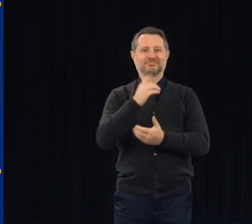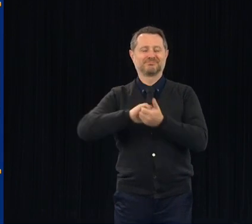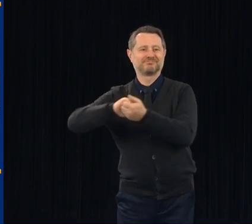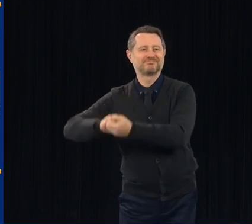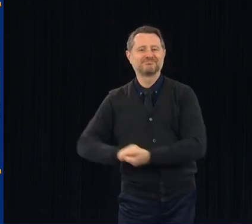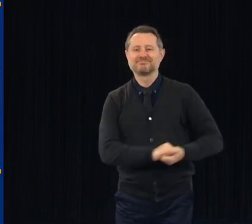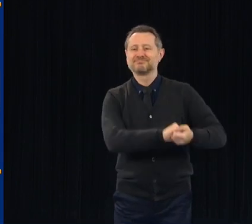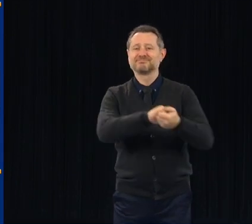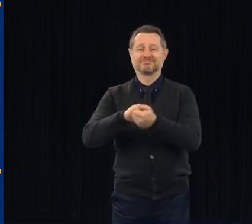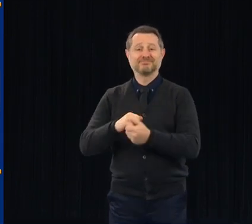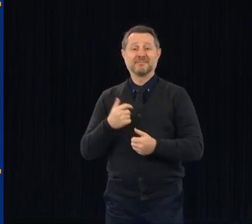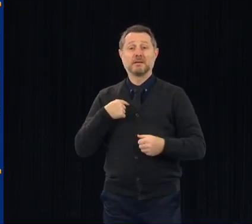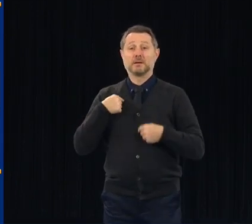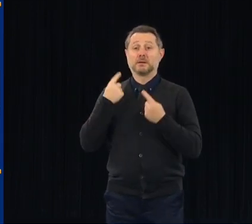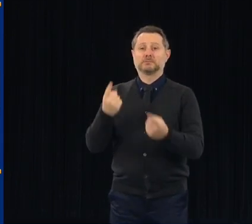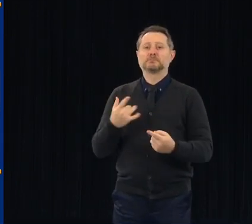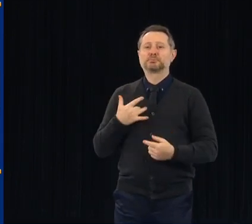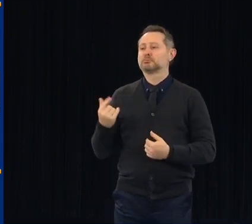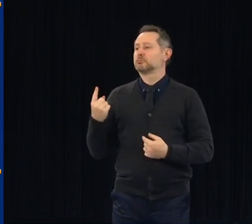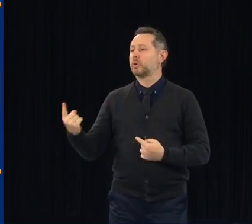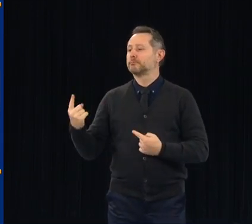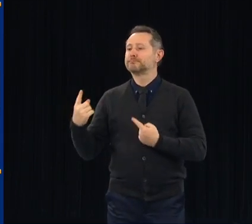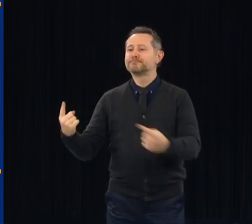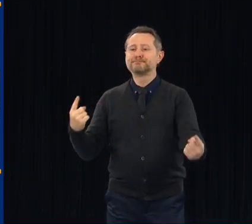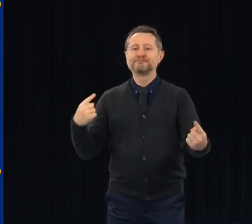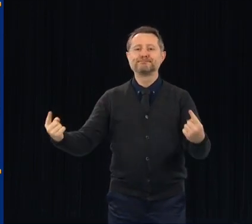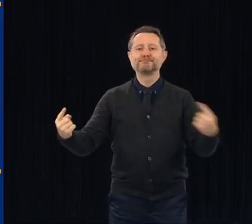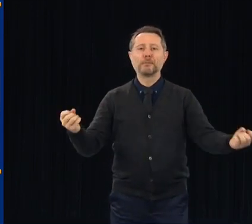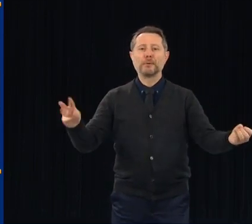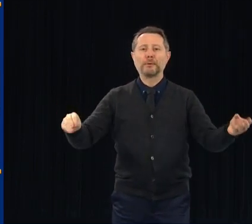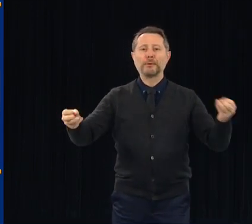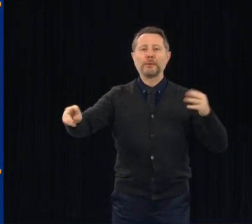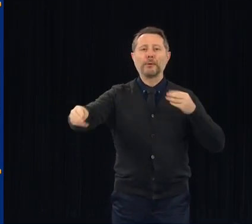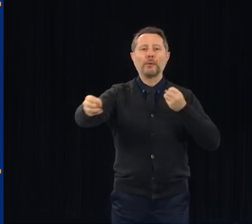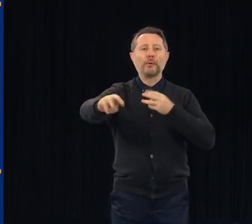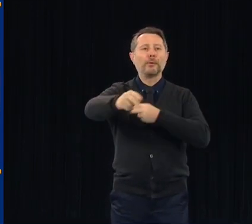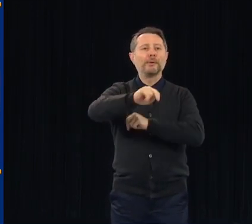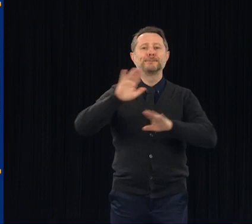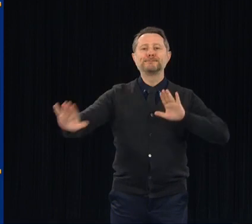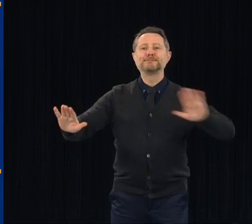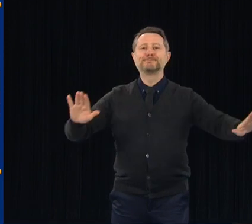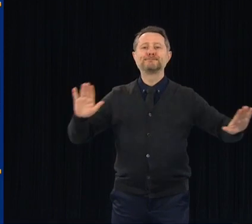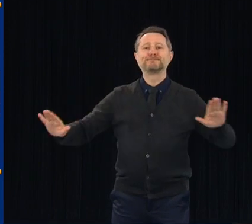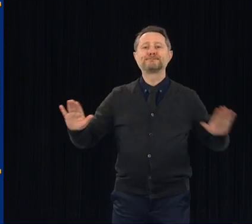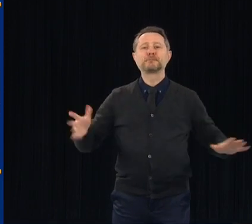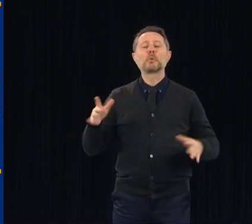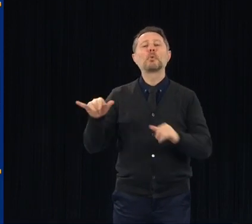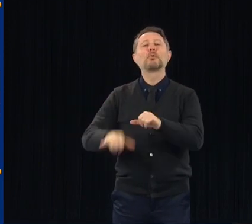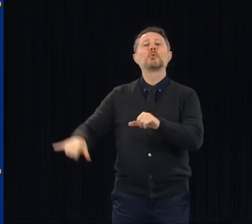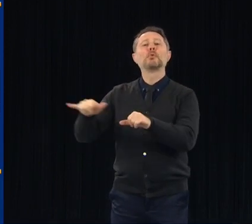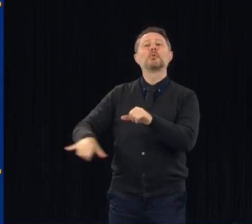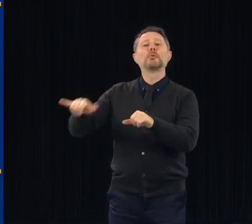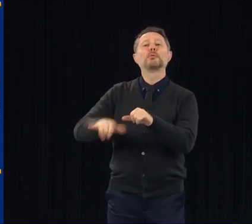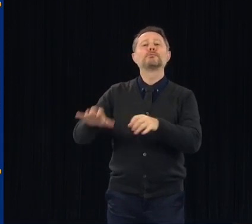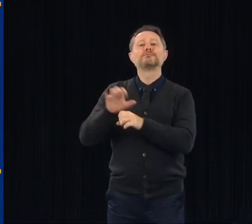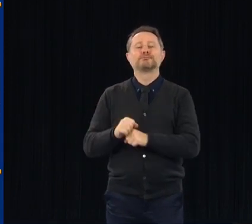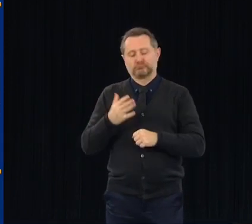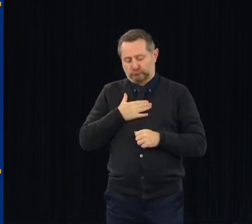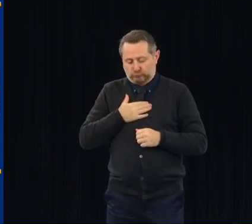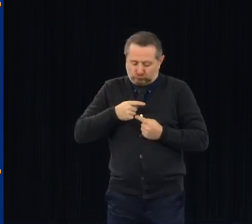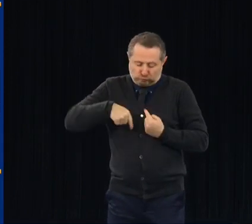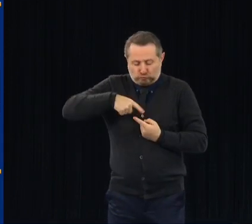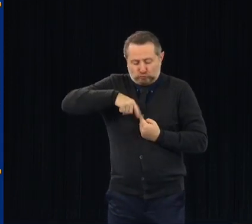all individual hospitals or individual networks, and they are accustomed to just doing business